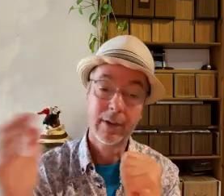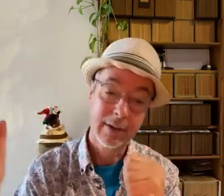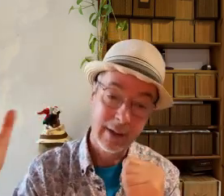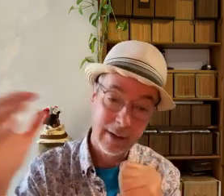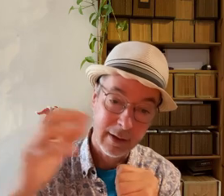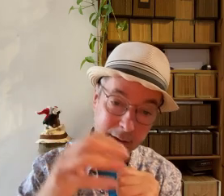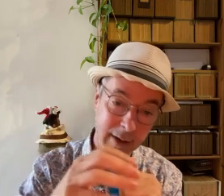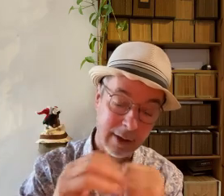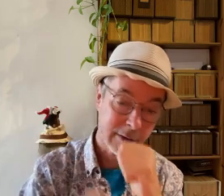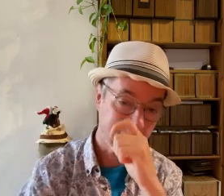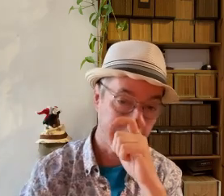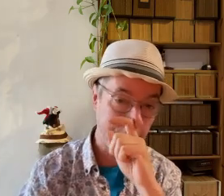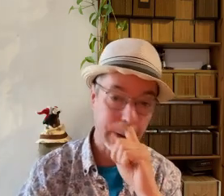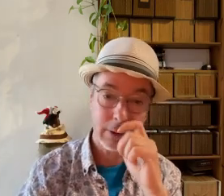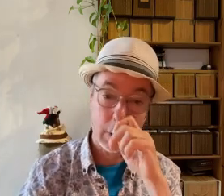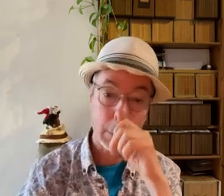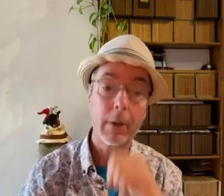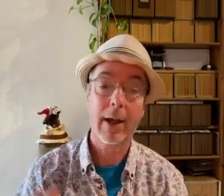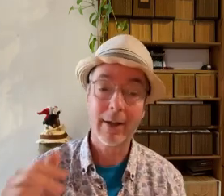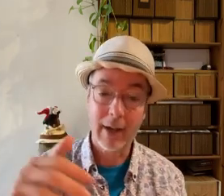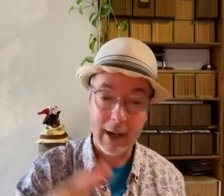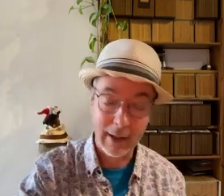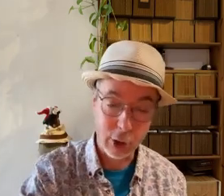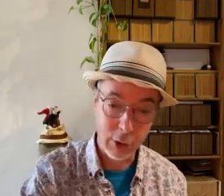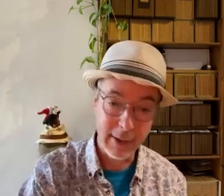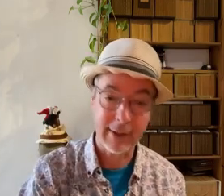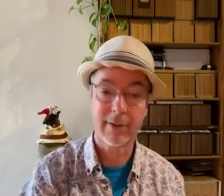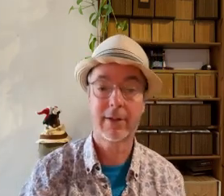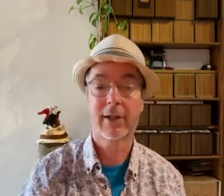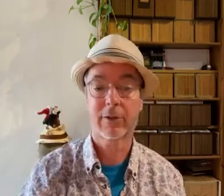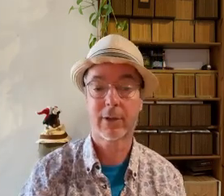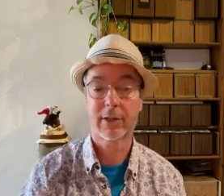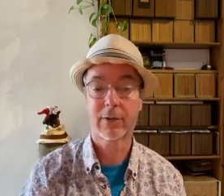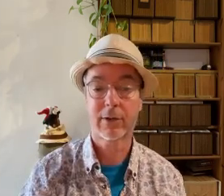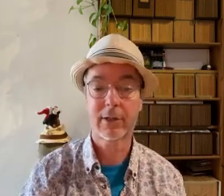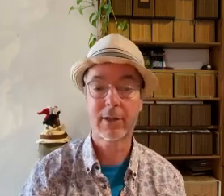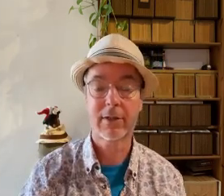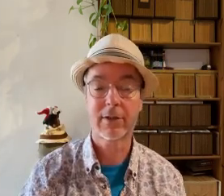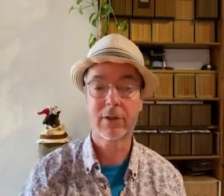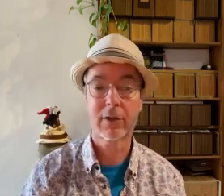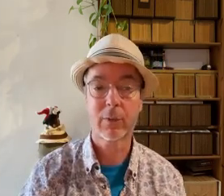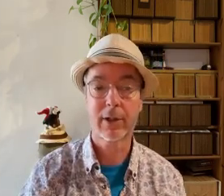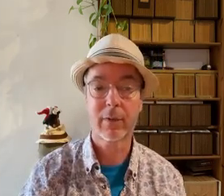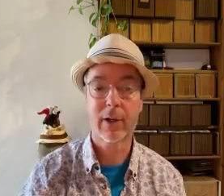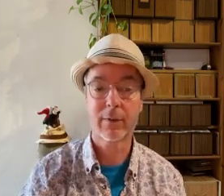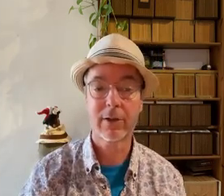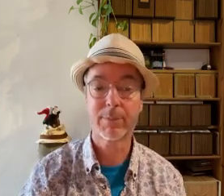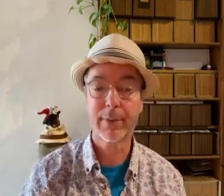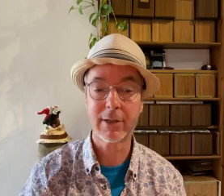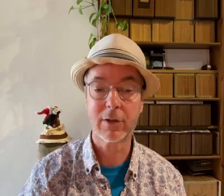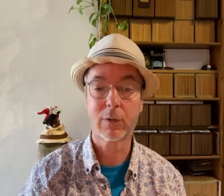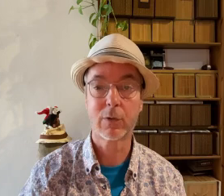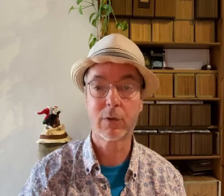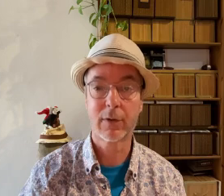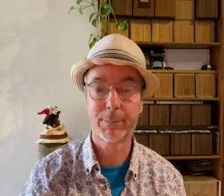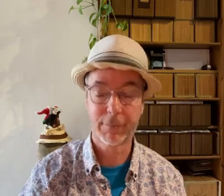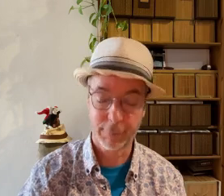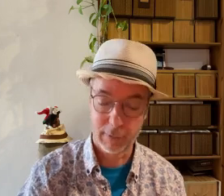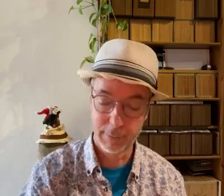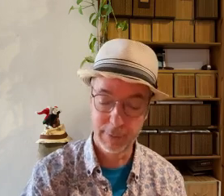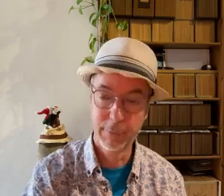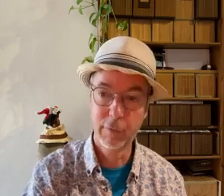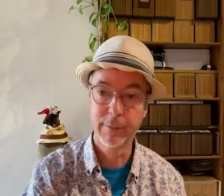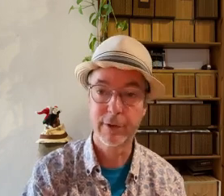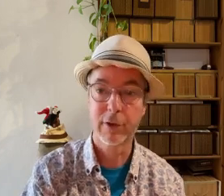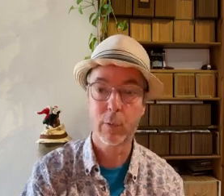would take the extras in, or I connect the extras. You see, it is the other way around. It's best to